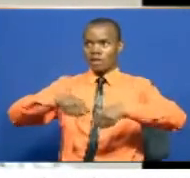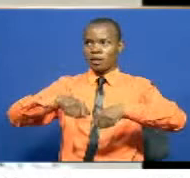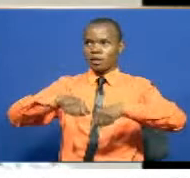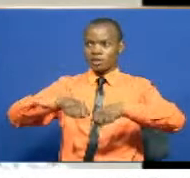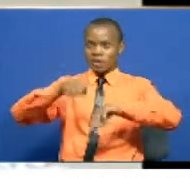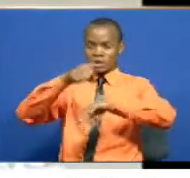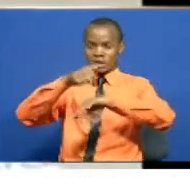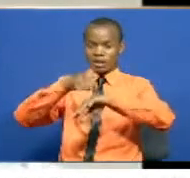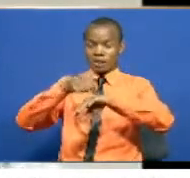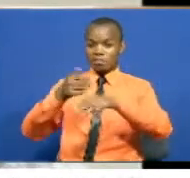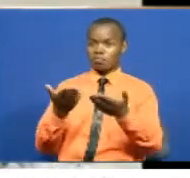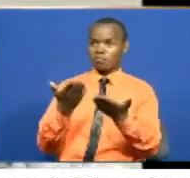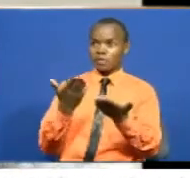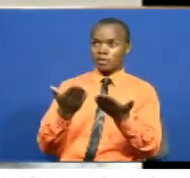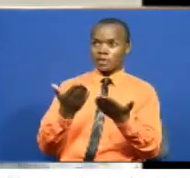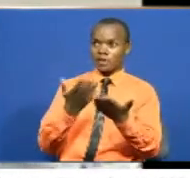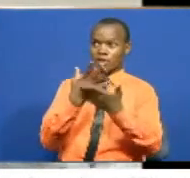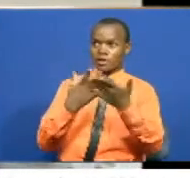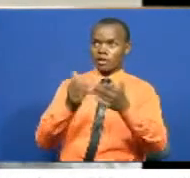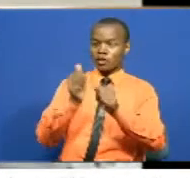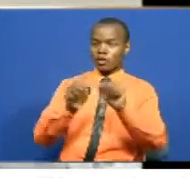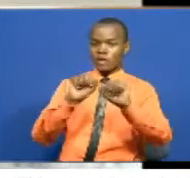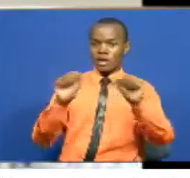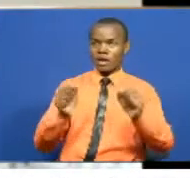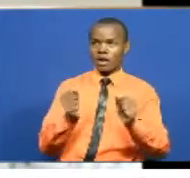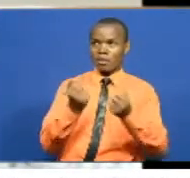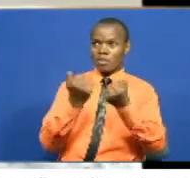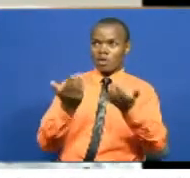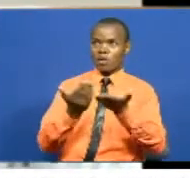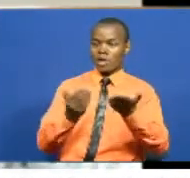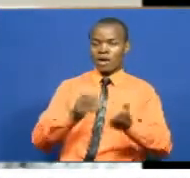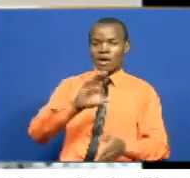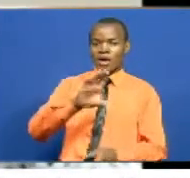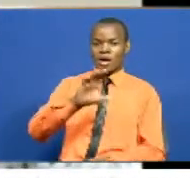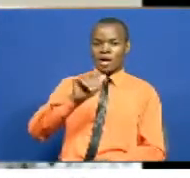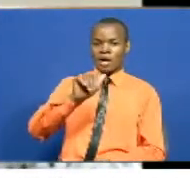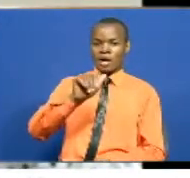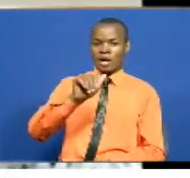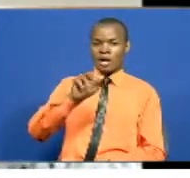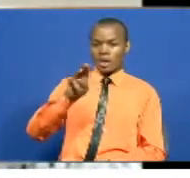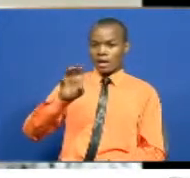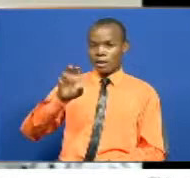how can we do during the last window that will take place in Cameroon. The national team